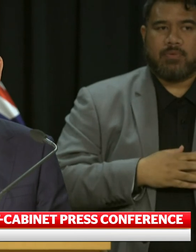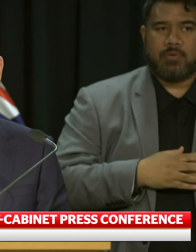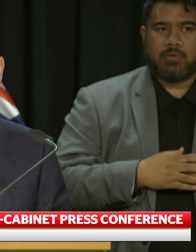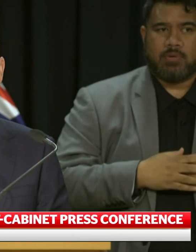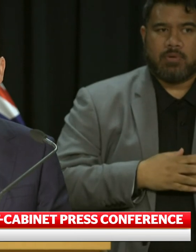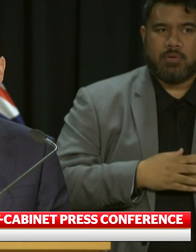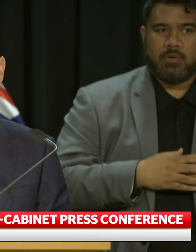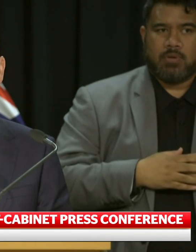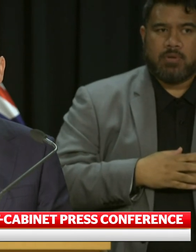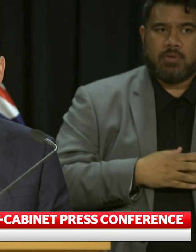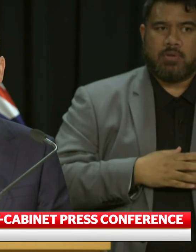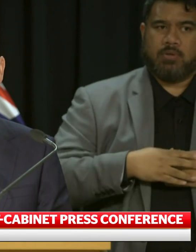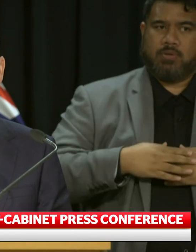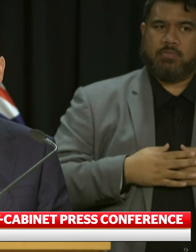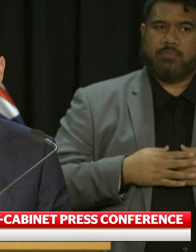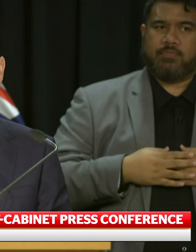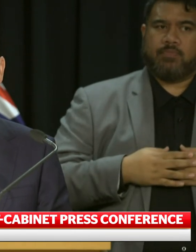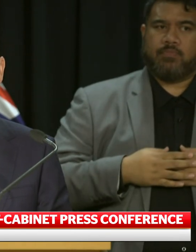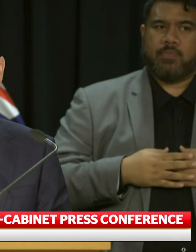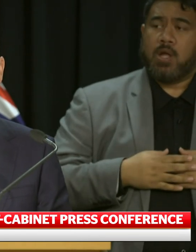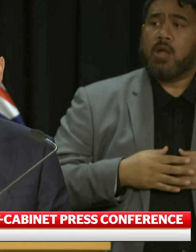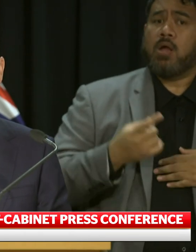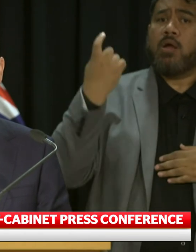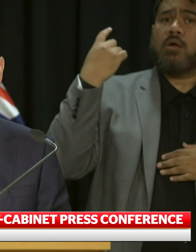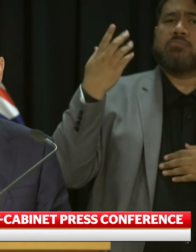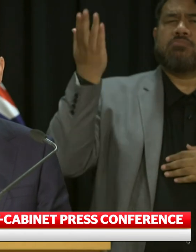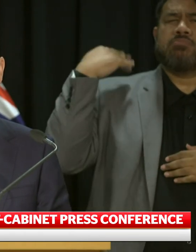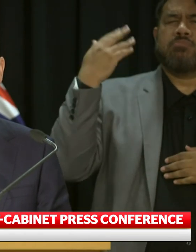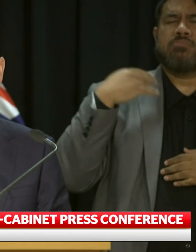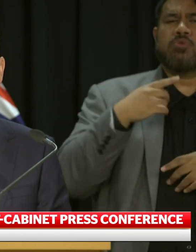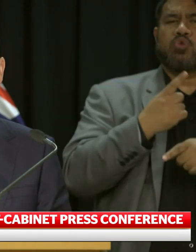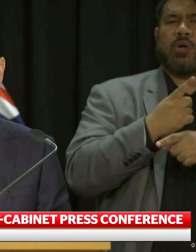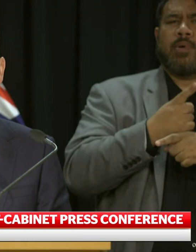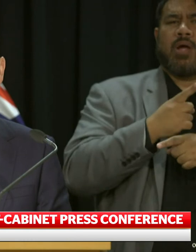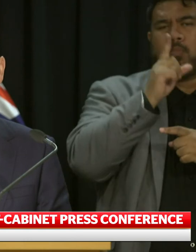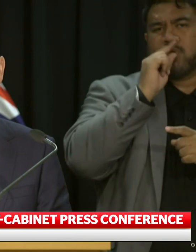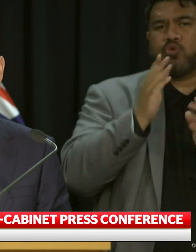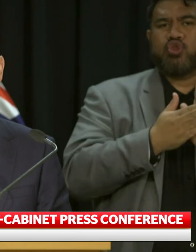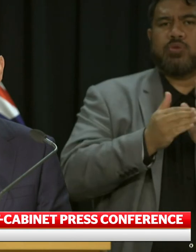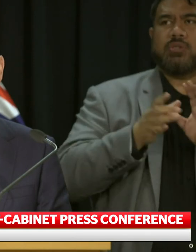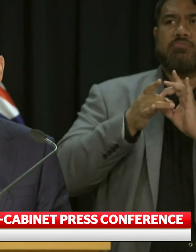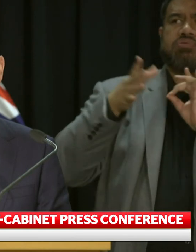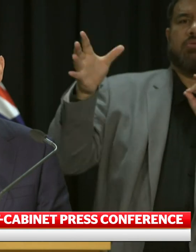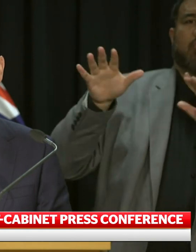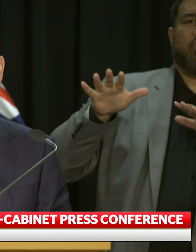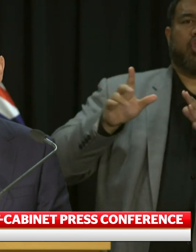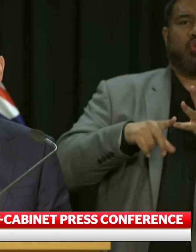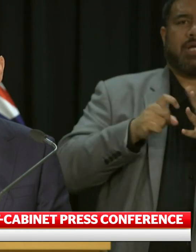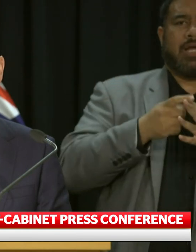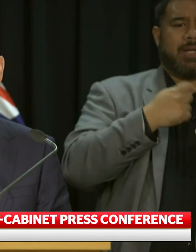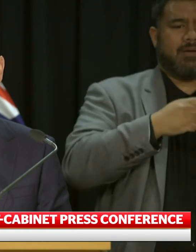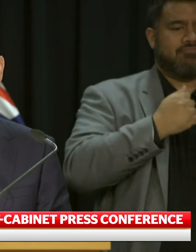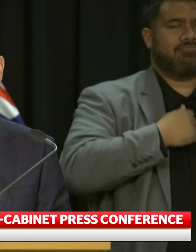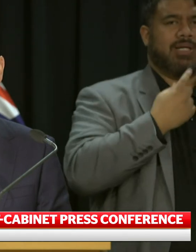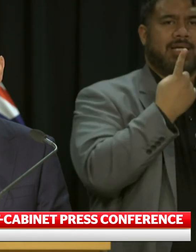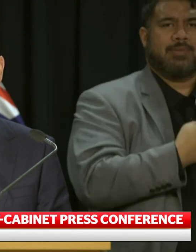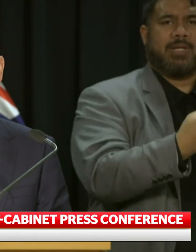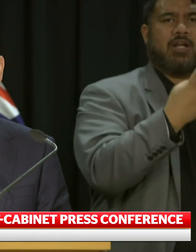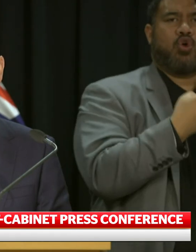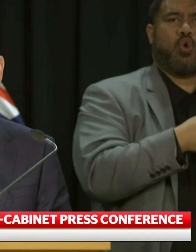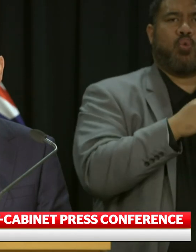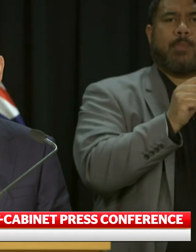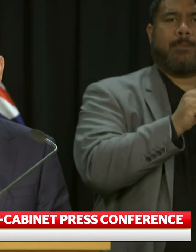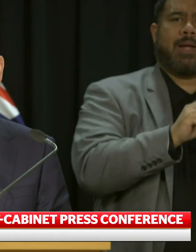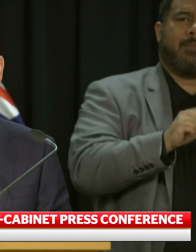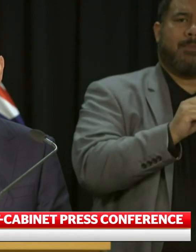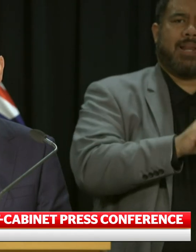you gave a hard no to New Zealand becoming a Republic, or even having a discussion under your Prime Ministership. Has anything in the last week sort of given you pause to thought